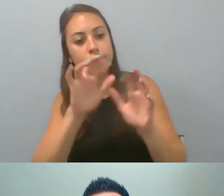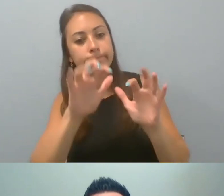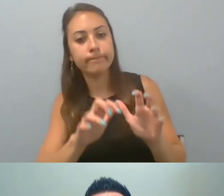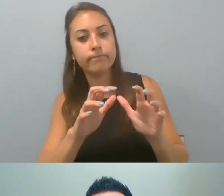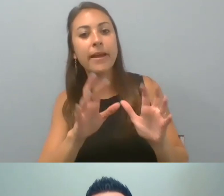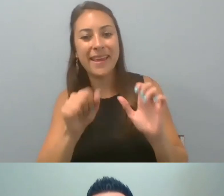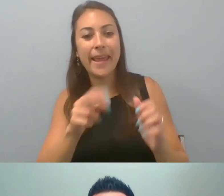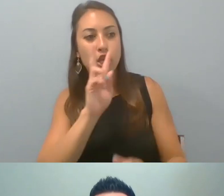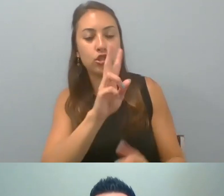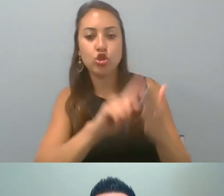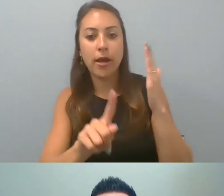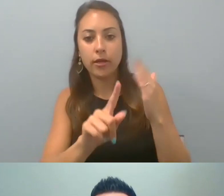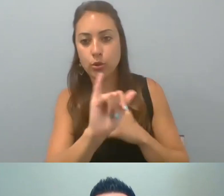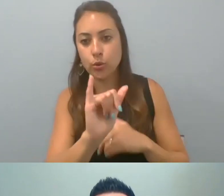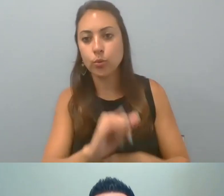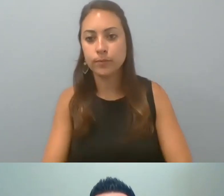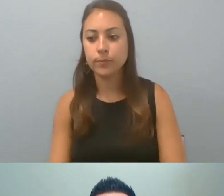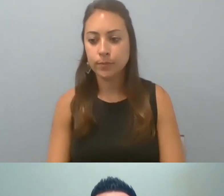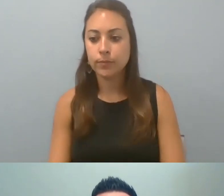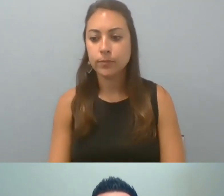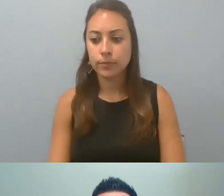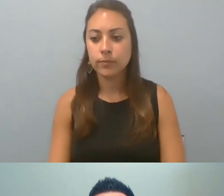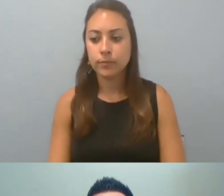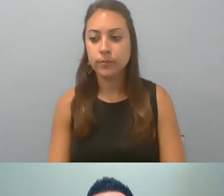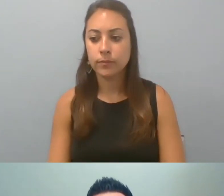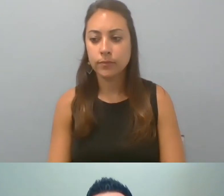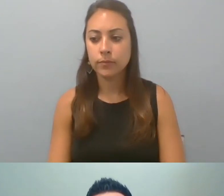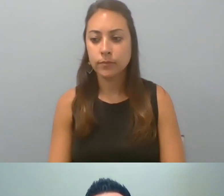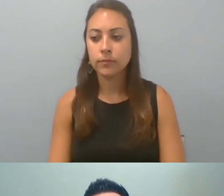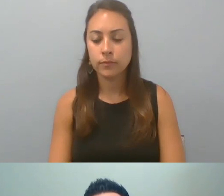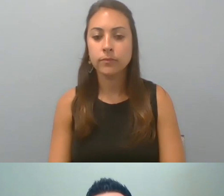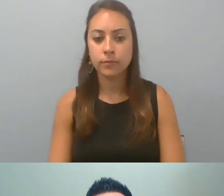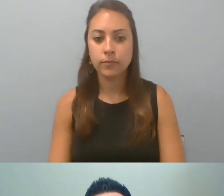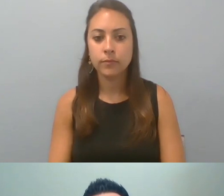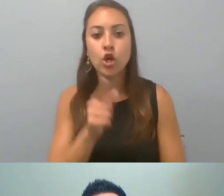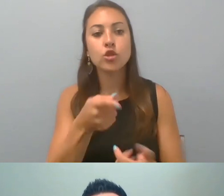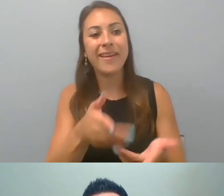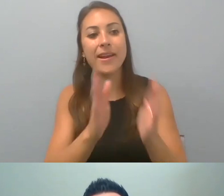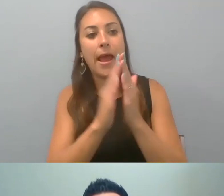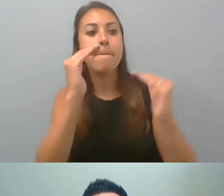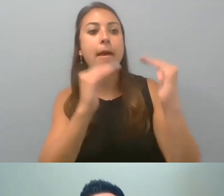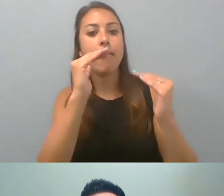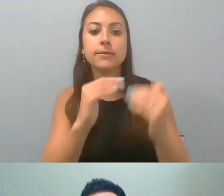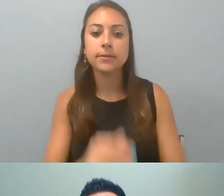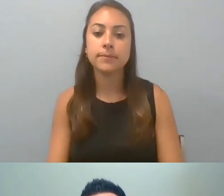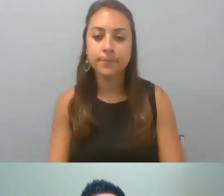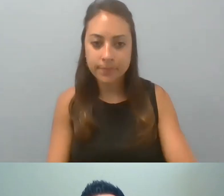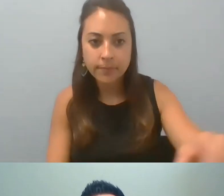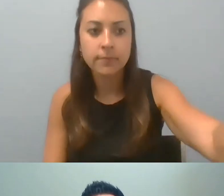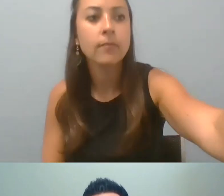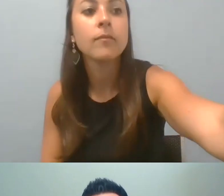before they choose what they want to use for the transaction, or even after. They can ask the balance, and the cashier can look it up in the system for